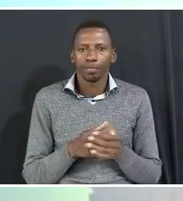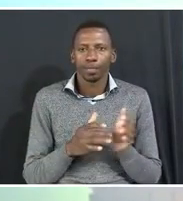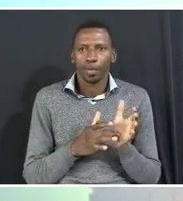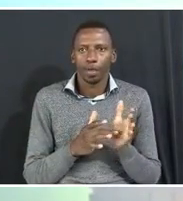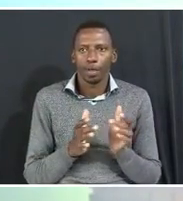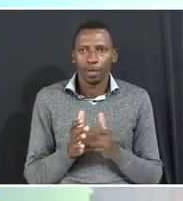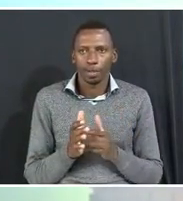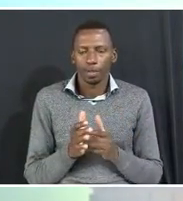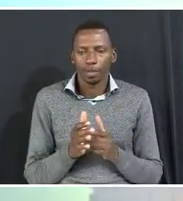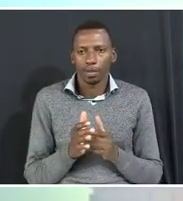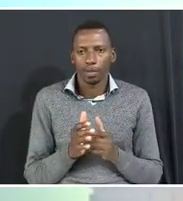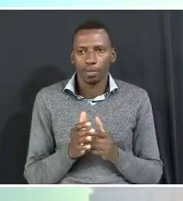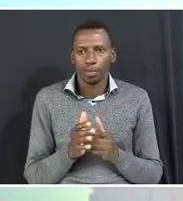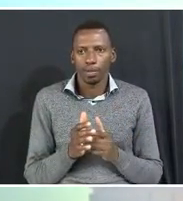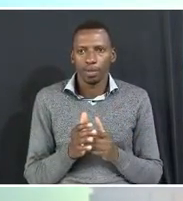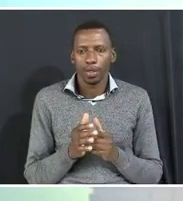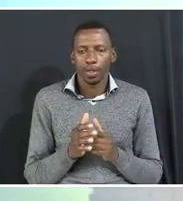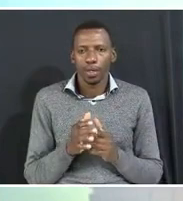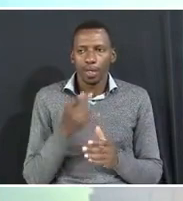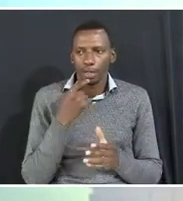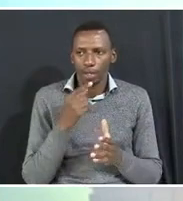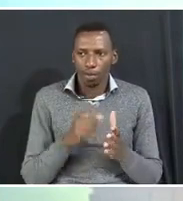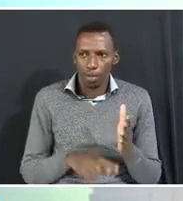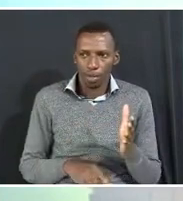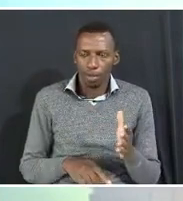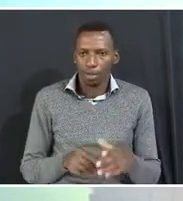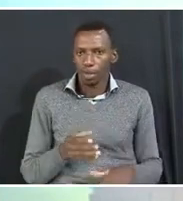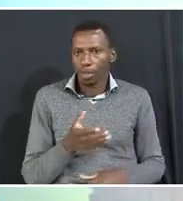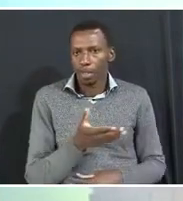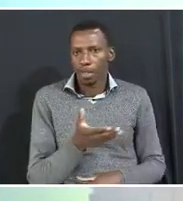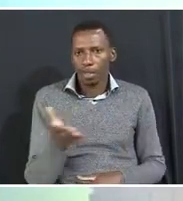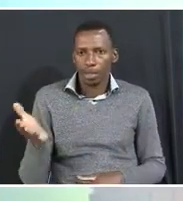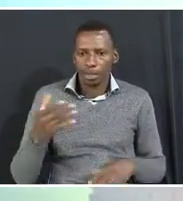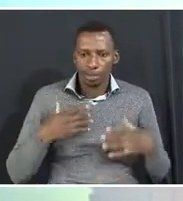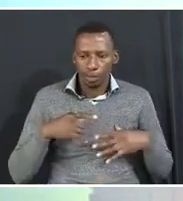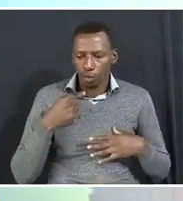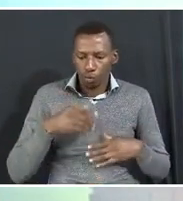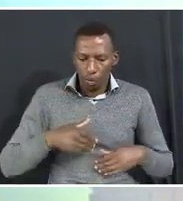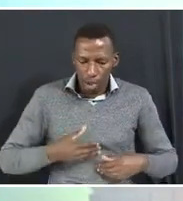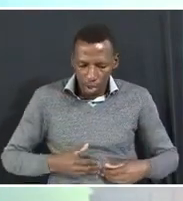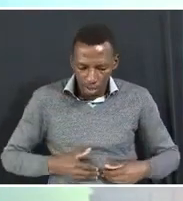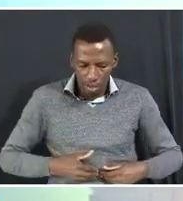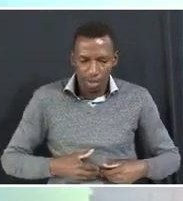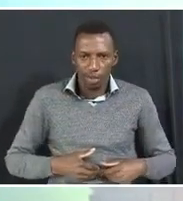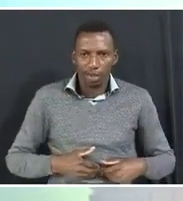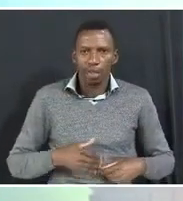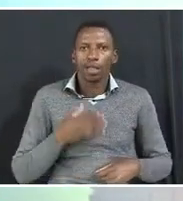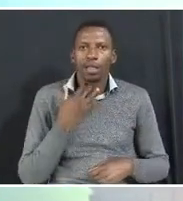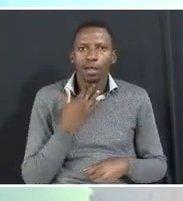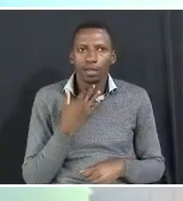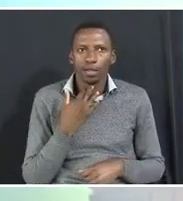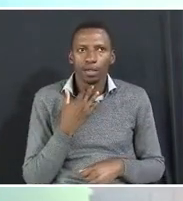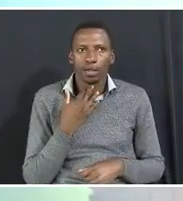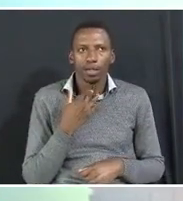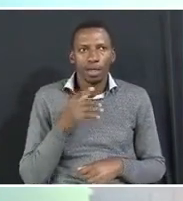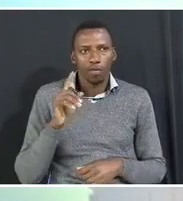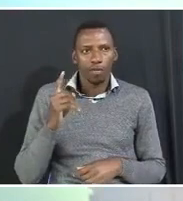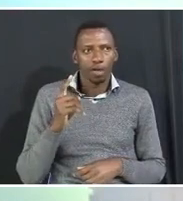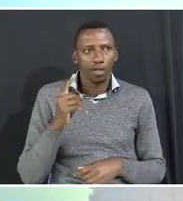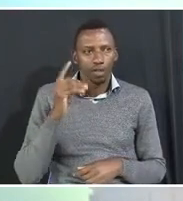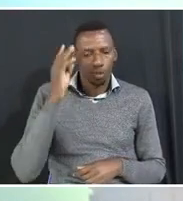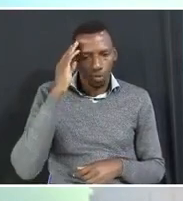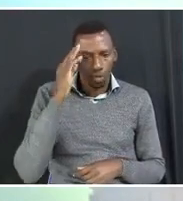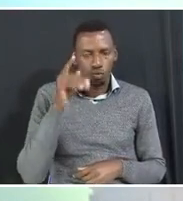Jesus seems to say that these people who are hungry and thirsty and naked identify with